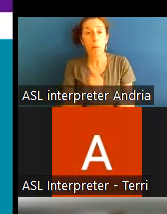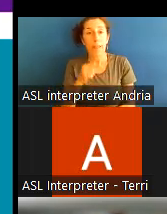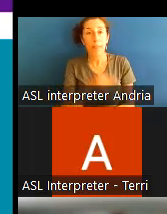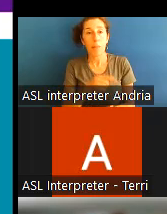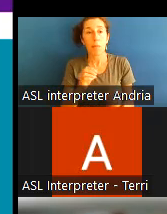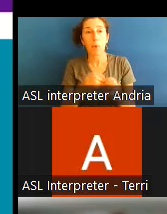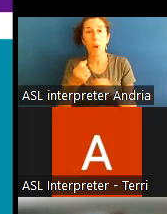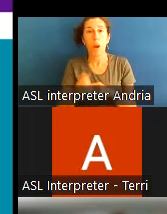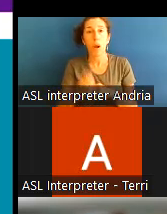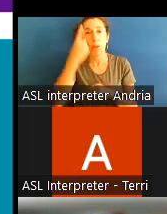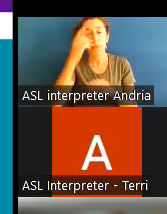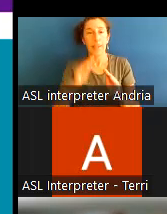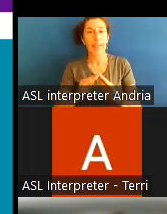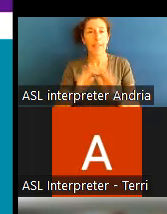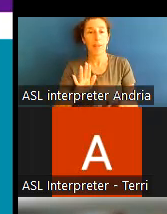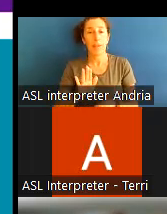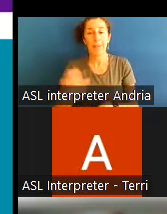All right, next slide, please.